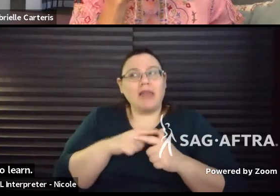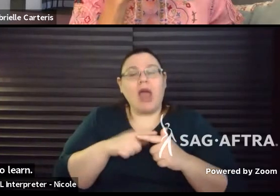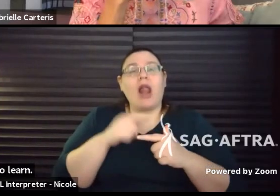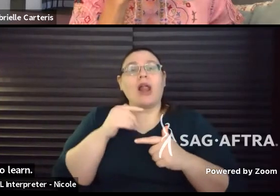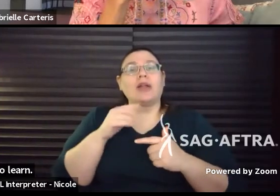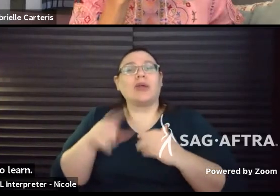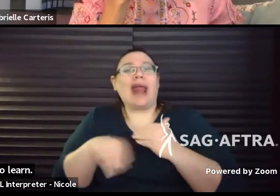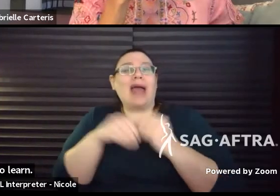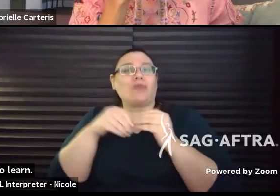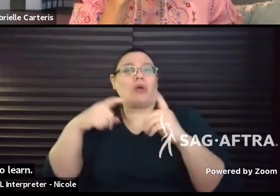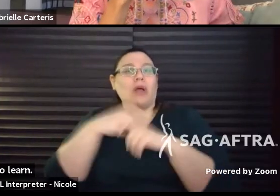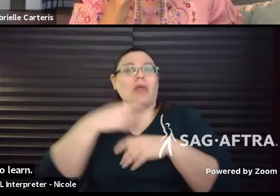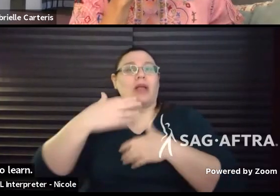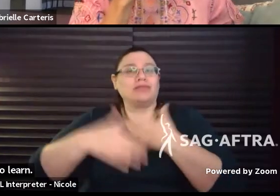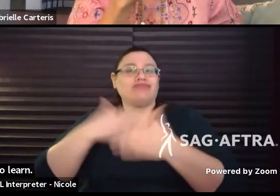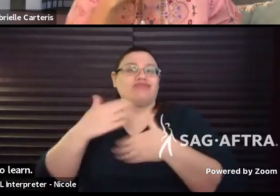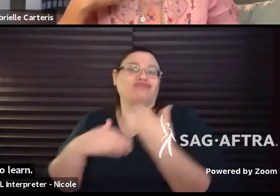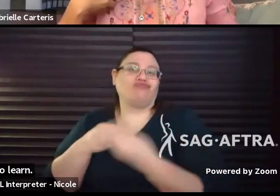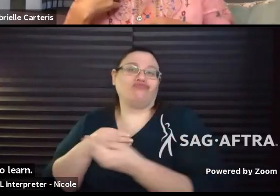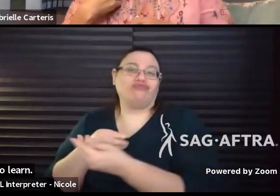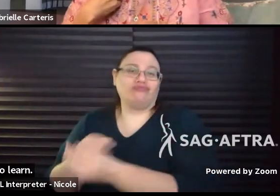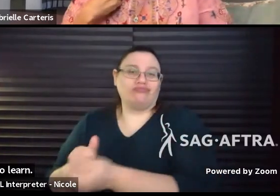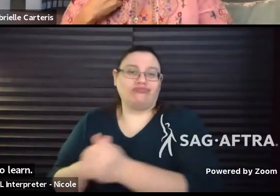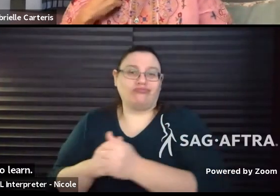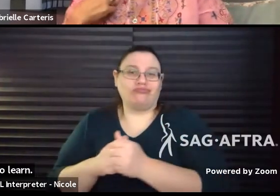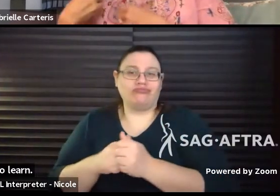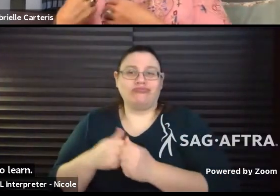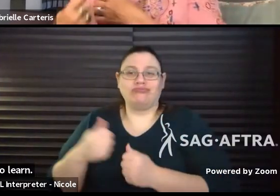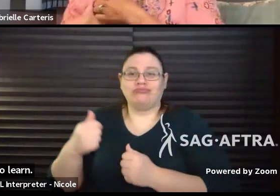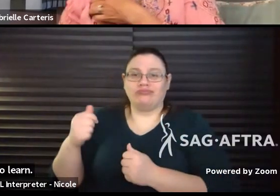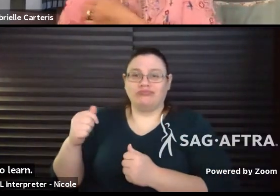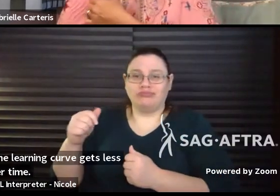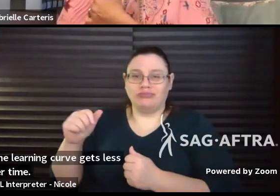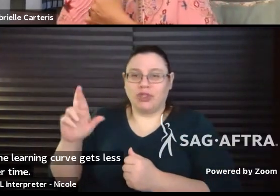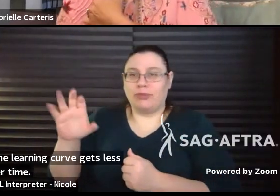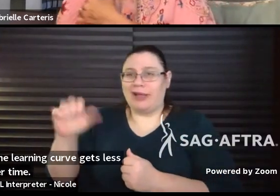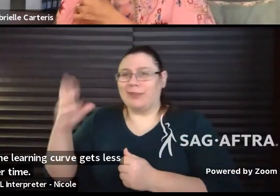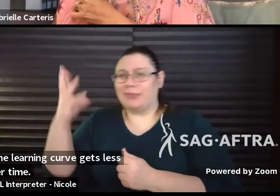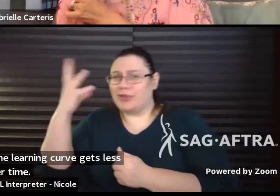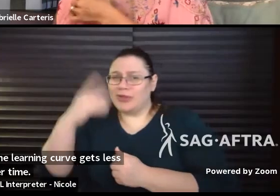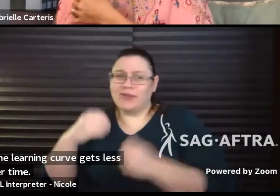less over time. Beautiful. That's great. Yeah. Gabrielle.